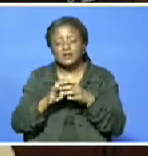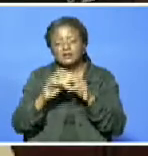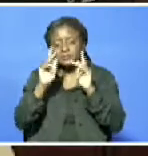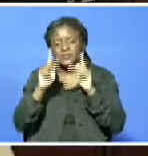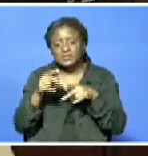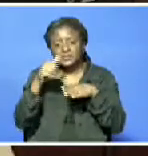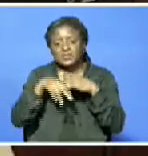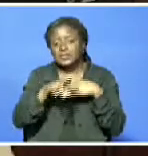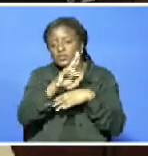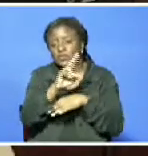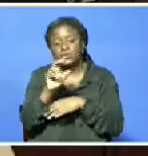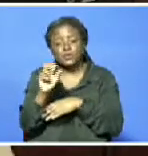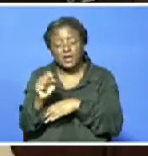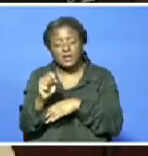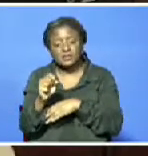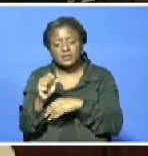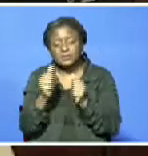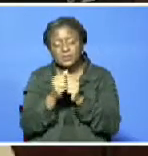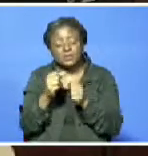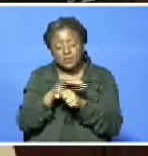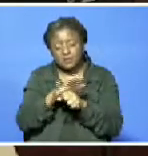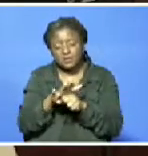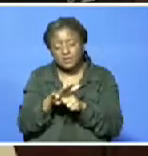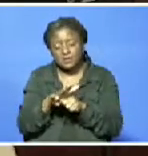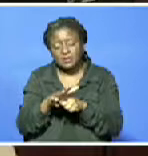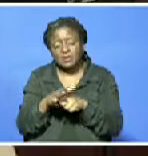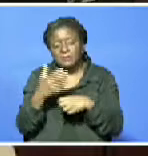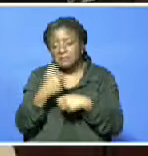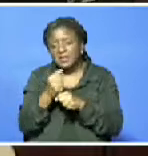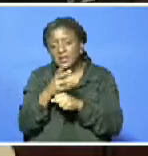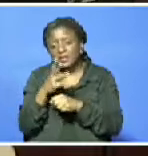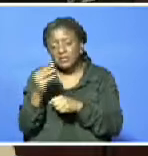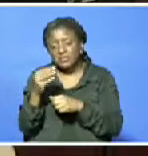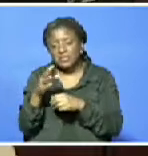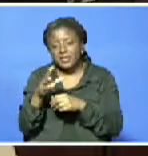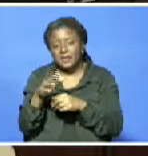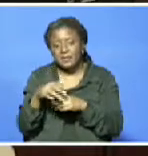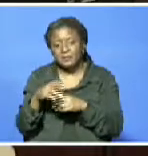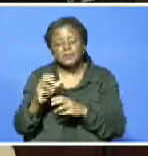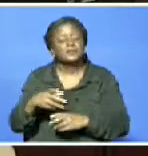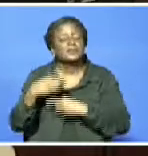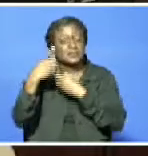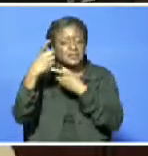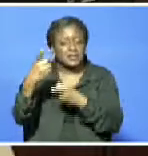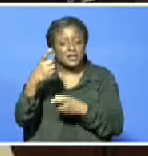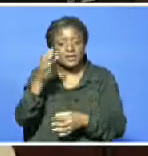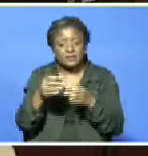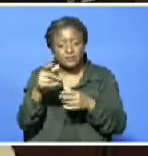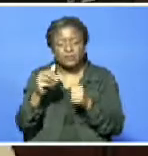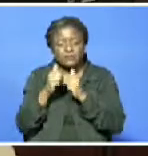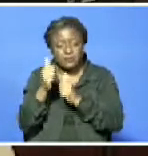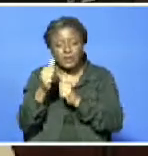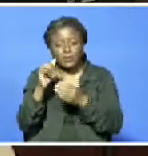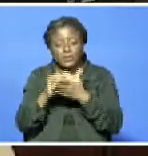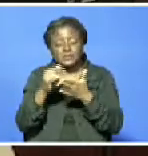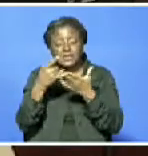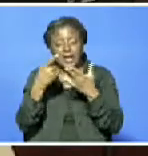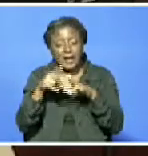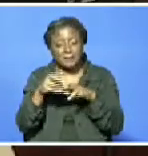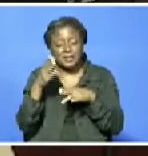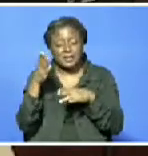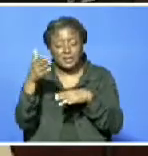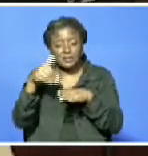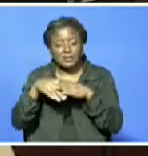the U.S. caused them to push it back. And if you've been following what's happening over there, they've been having record numbers